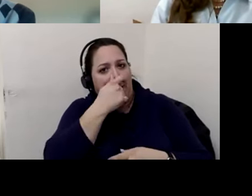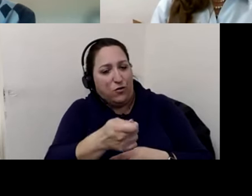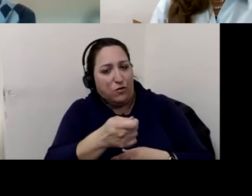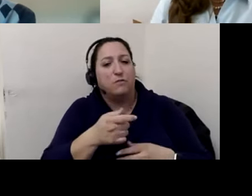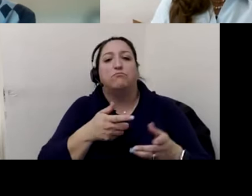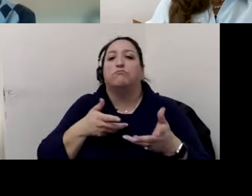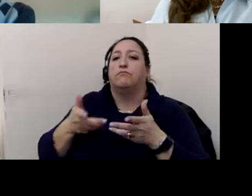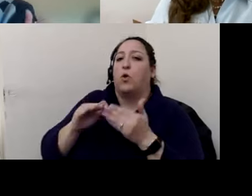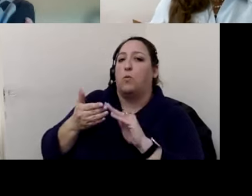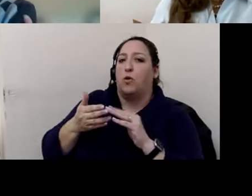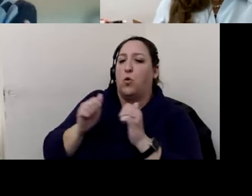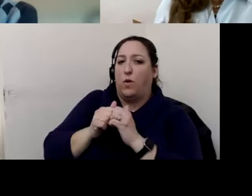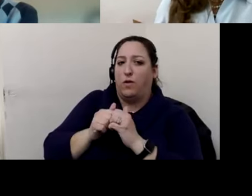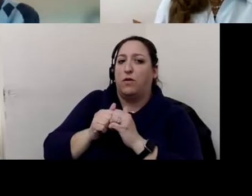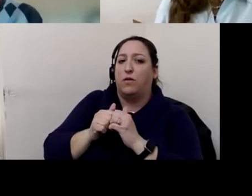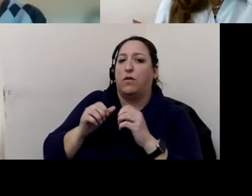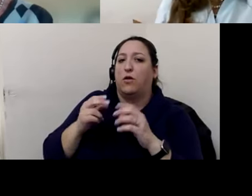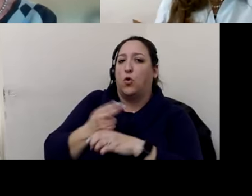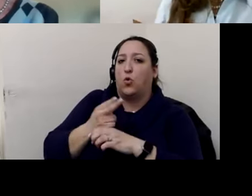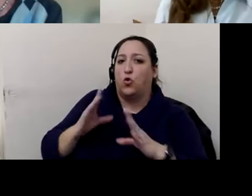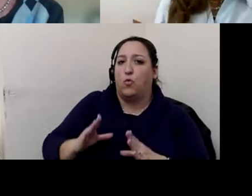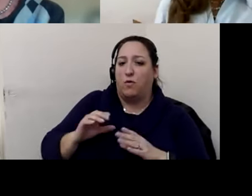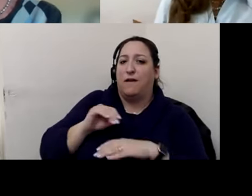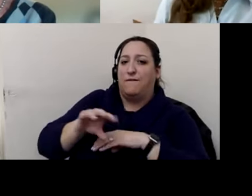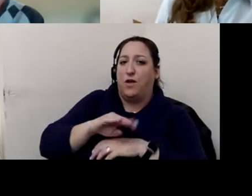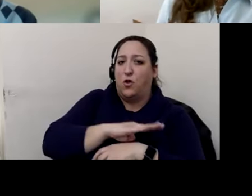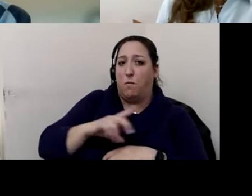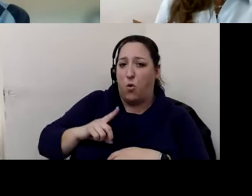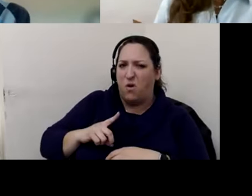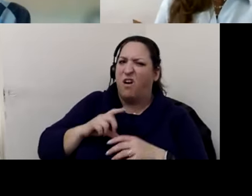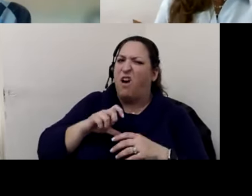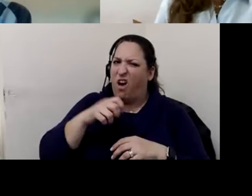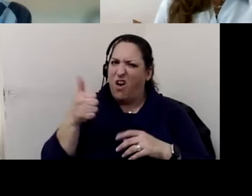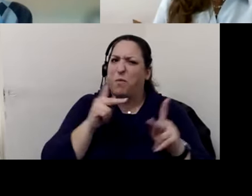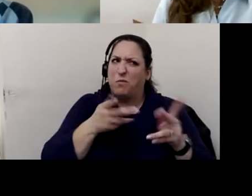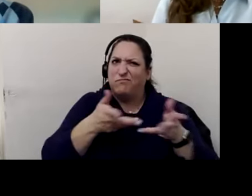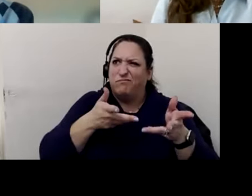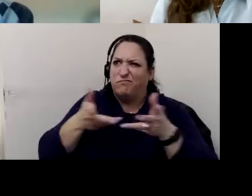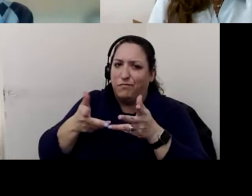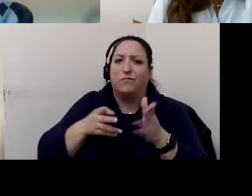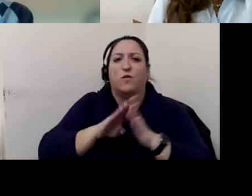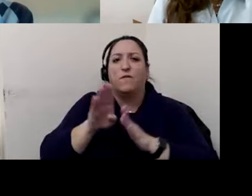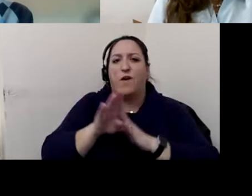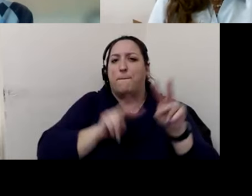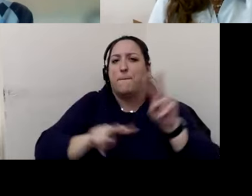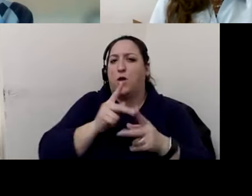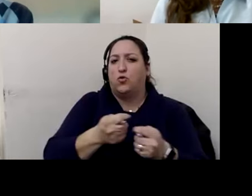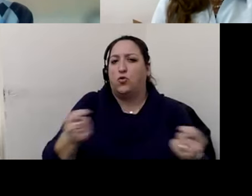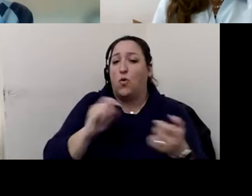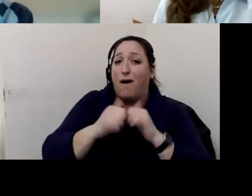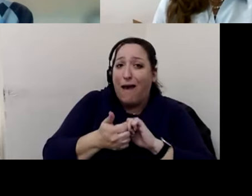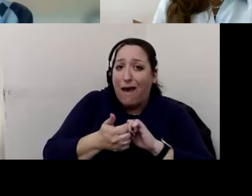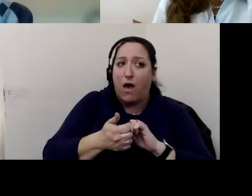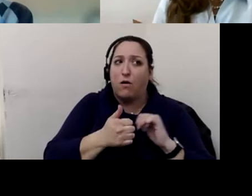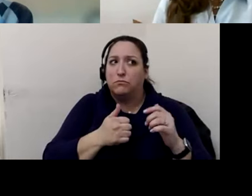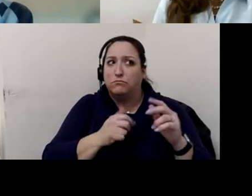and the Consumer Advisory Board, and probably some others, to develop a monitoring tool to assess how class members were